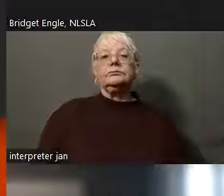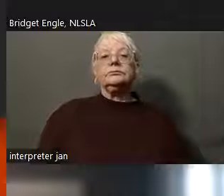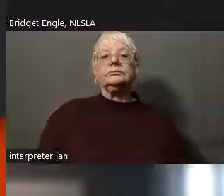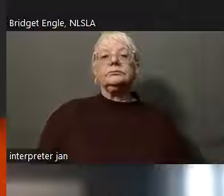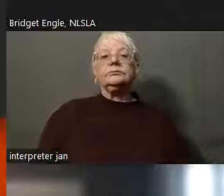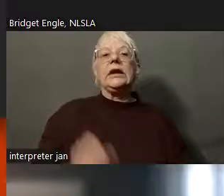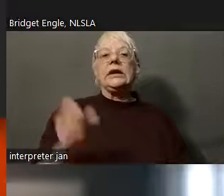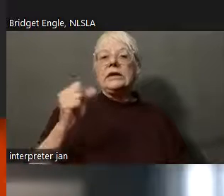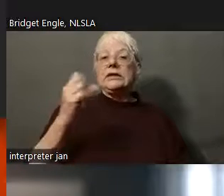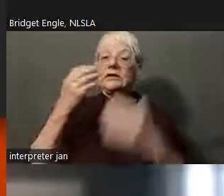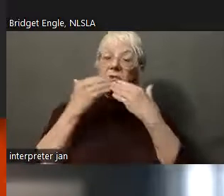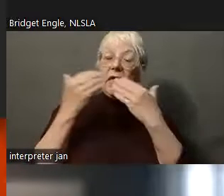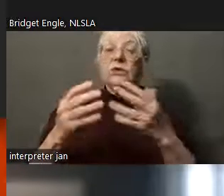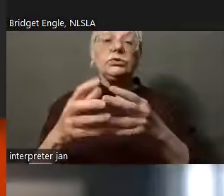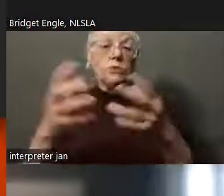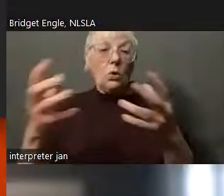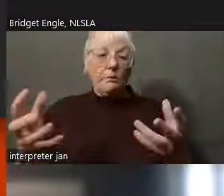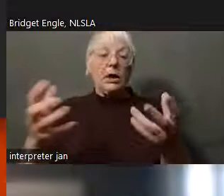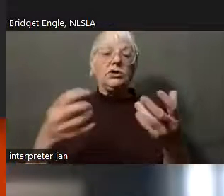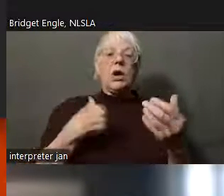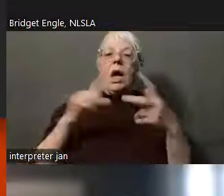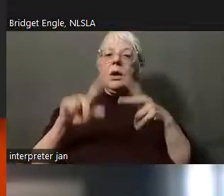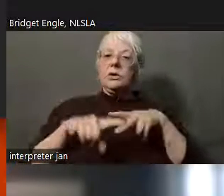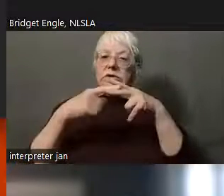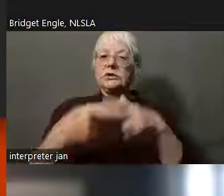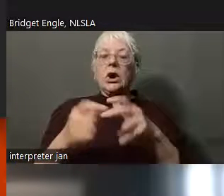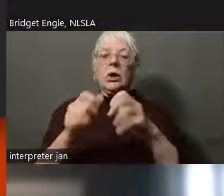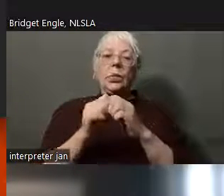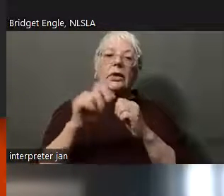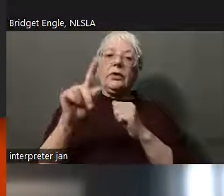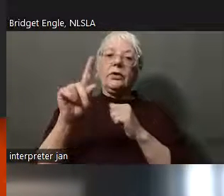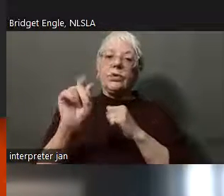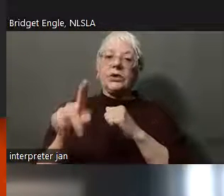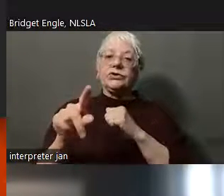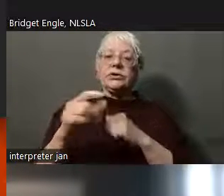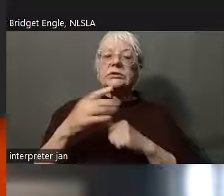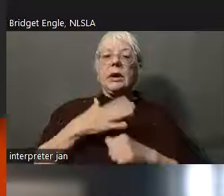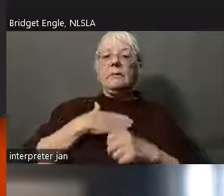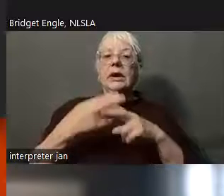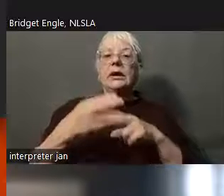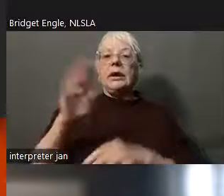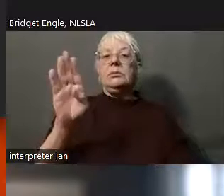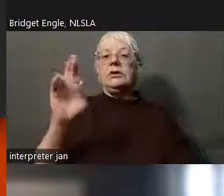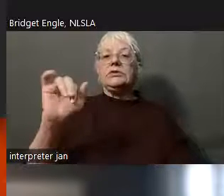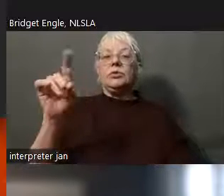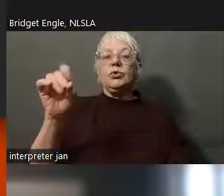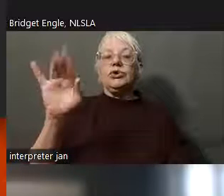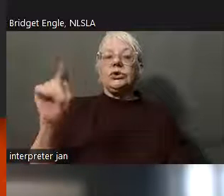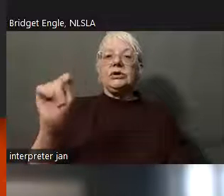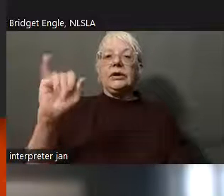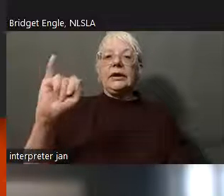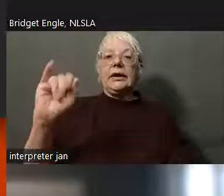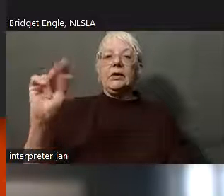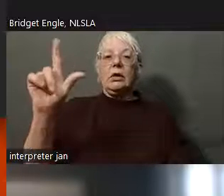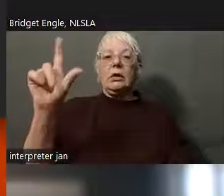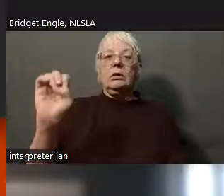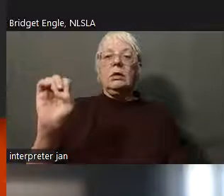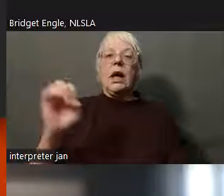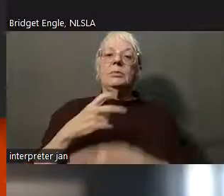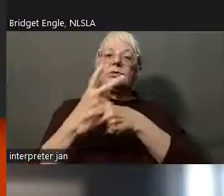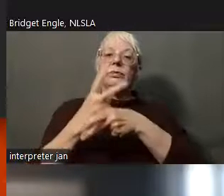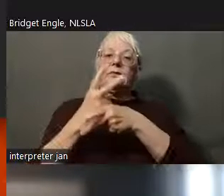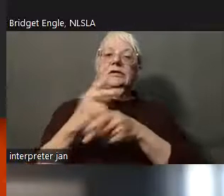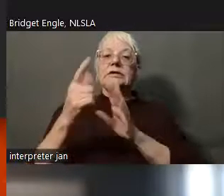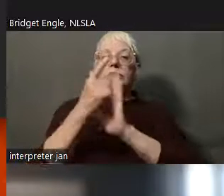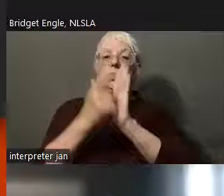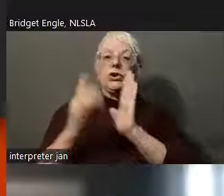Yes, thank you so much. I'll start us off with the questions. So my name is Bridget Engel. I'm a supervising attorney at